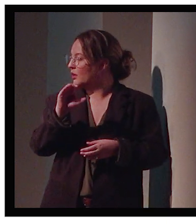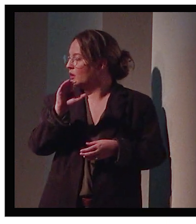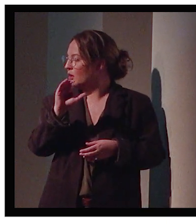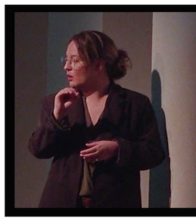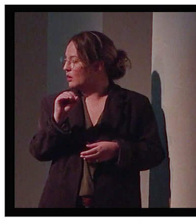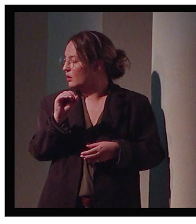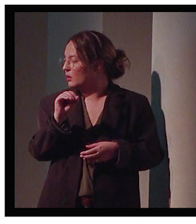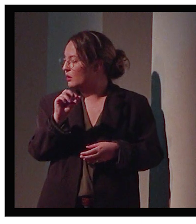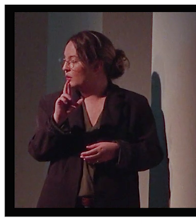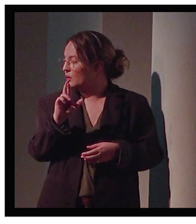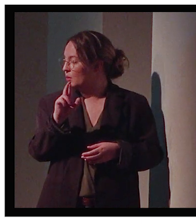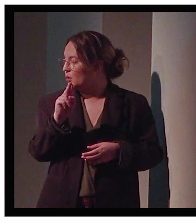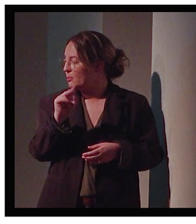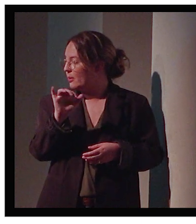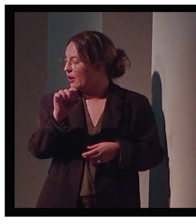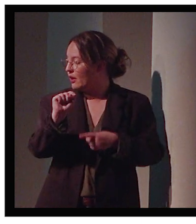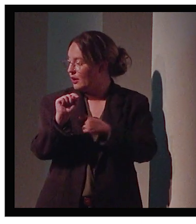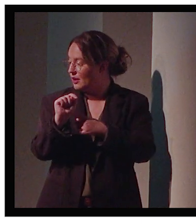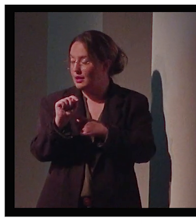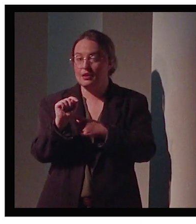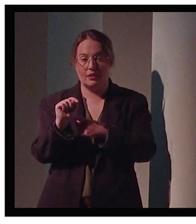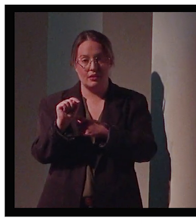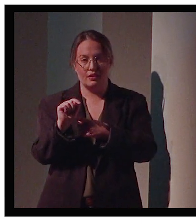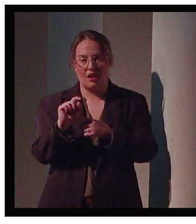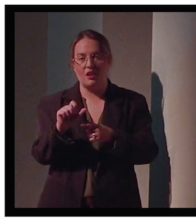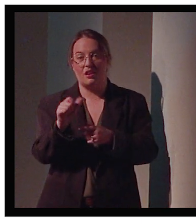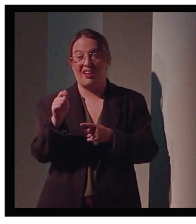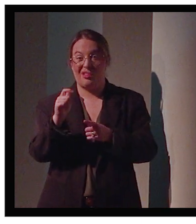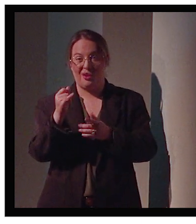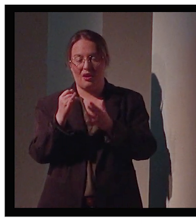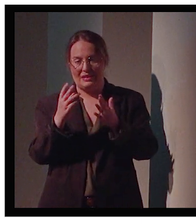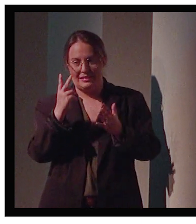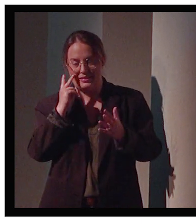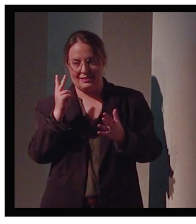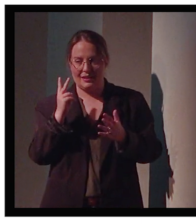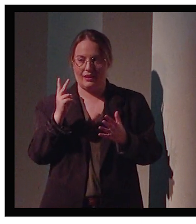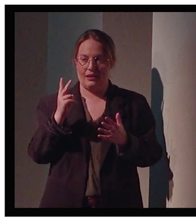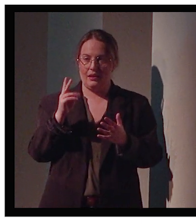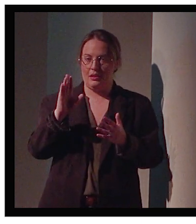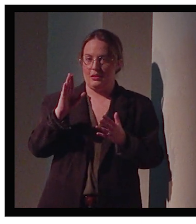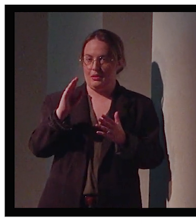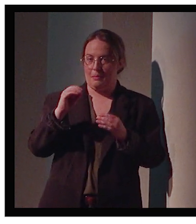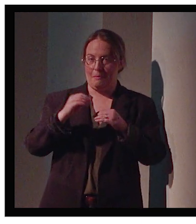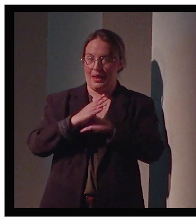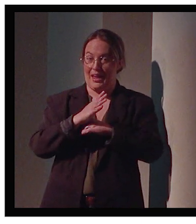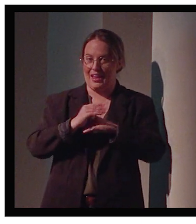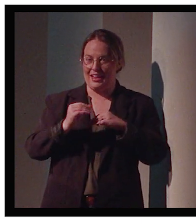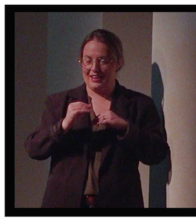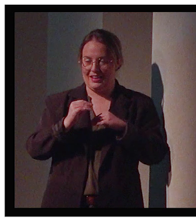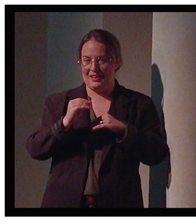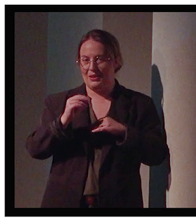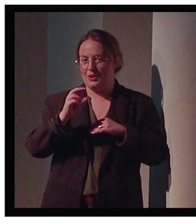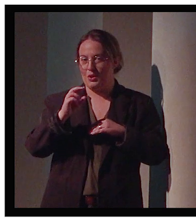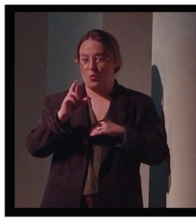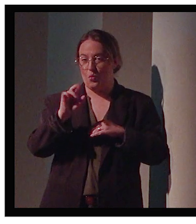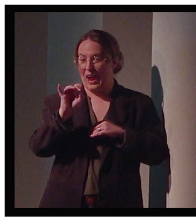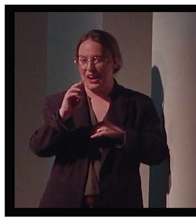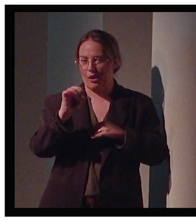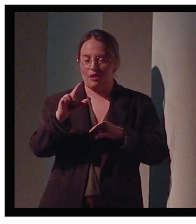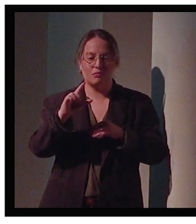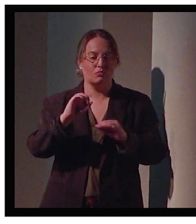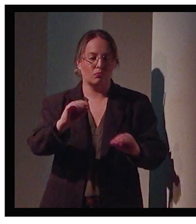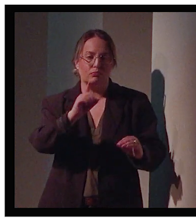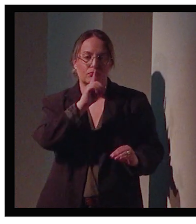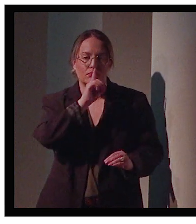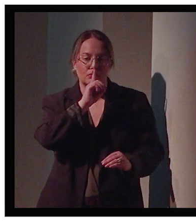this in The Wave. The painting was already radical for its refusal to provide any kind of narrative. There is no story here.